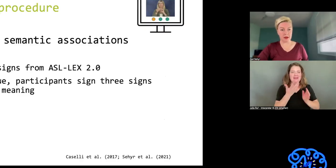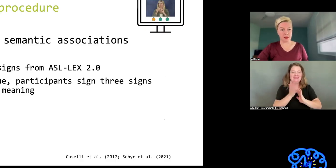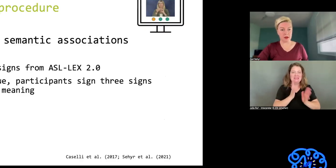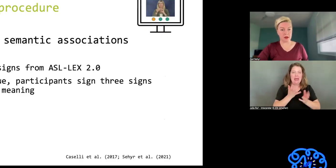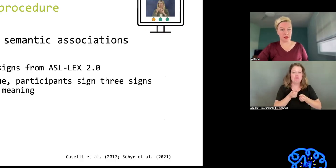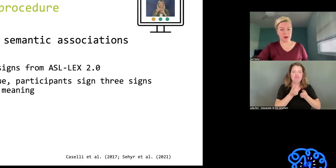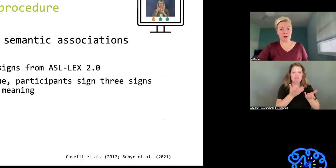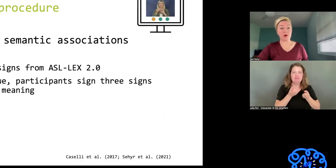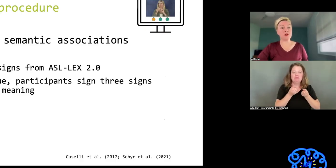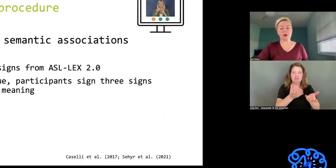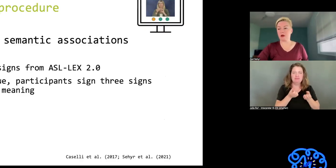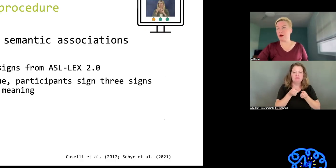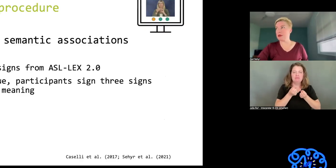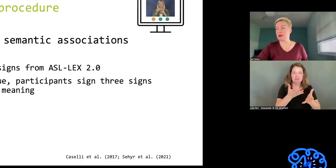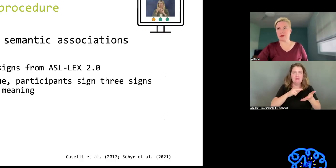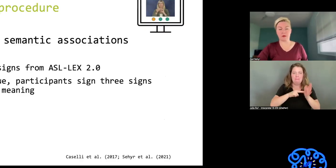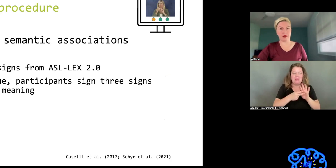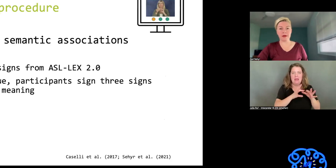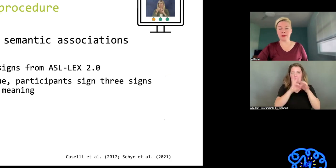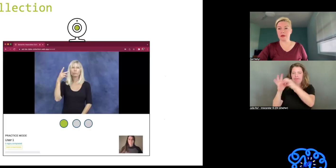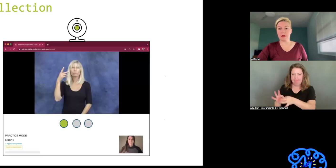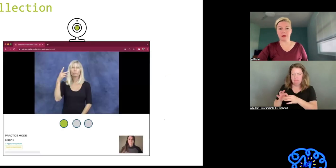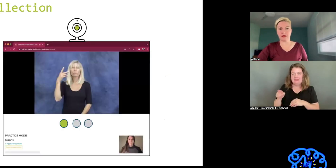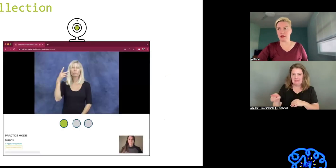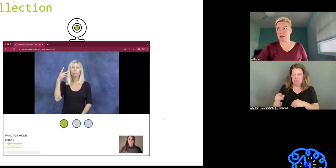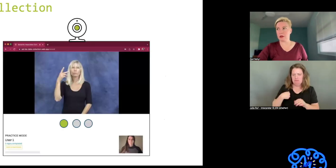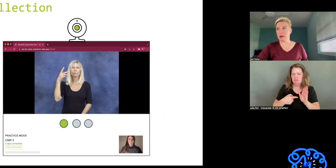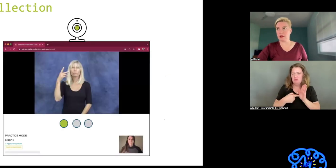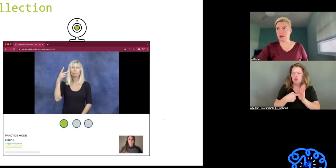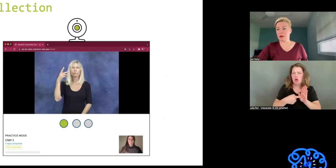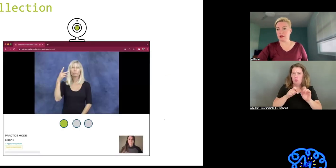meaning. And I'm going to show you how this task worked.